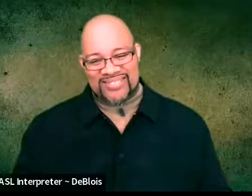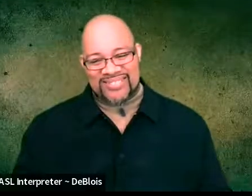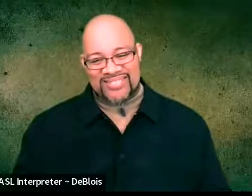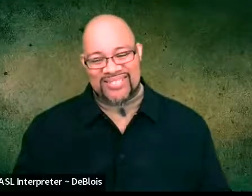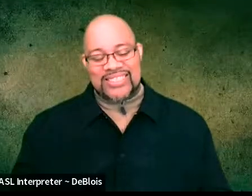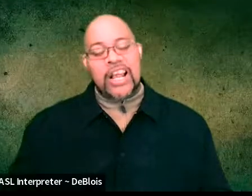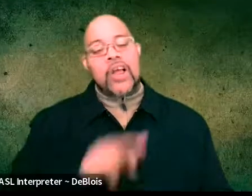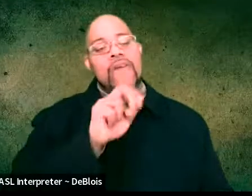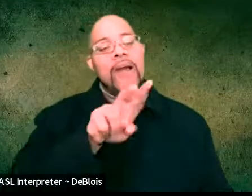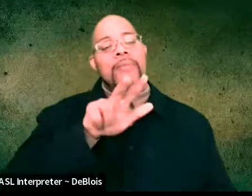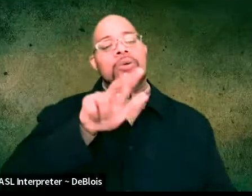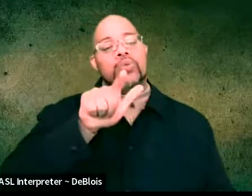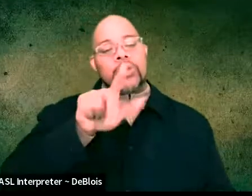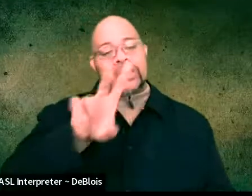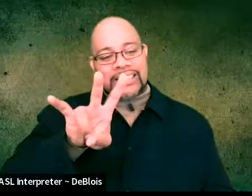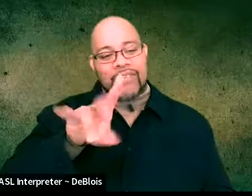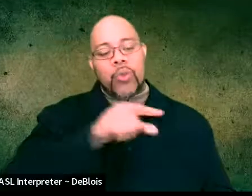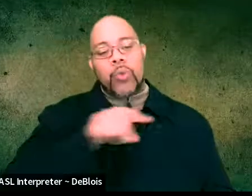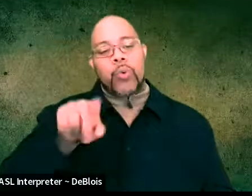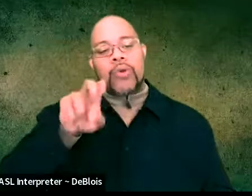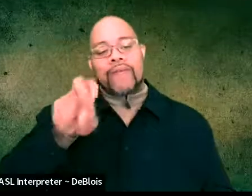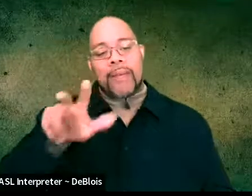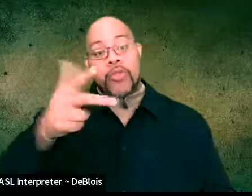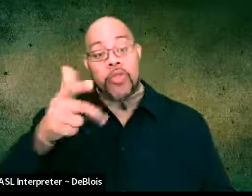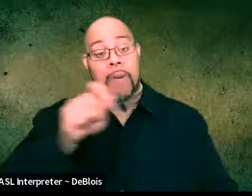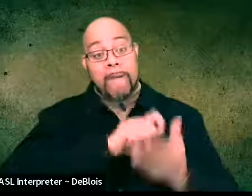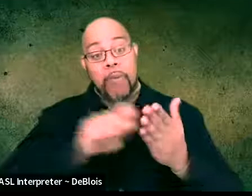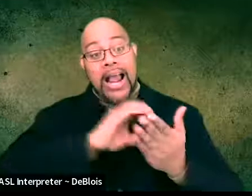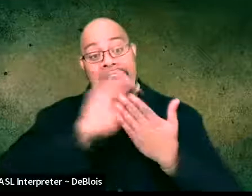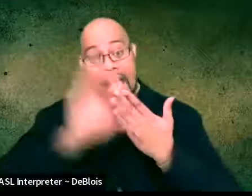November 27th through December 3rd. Mark your calendars.